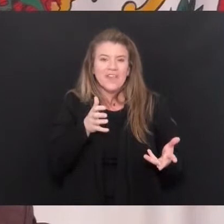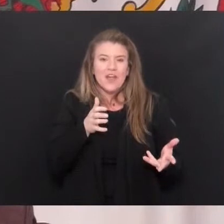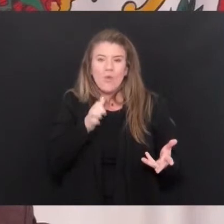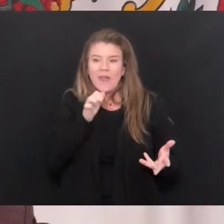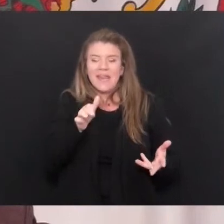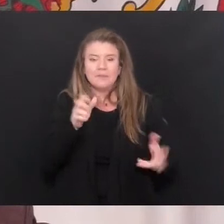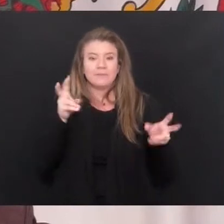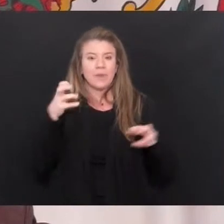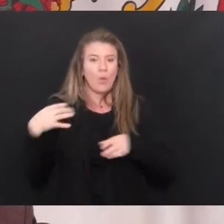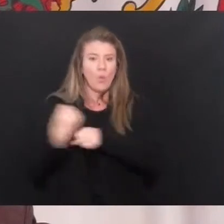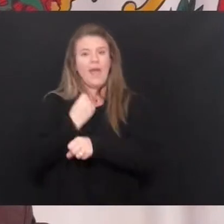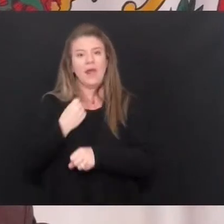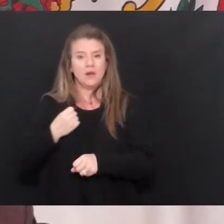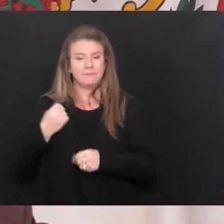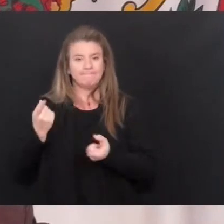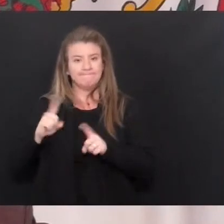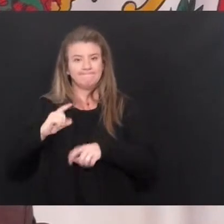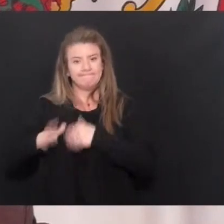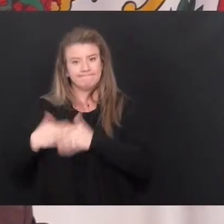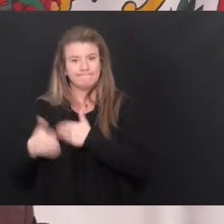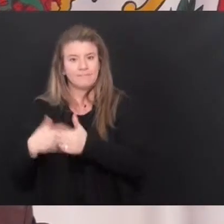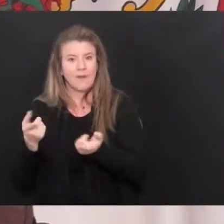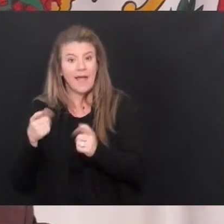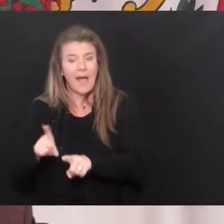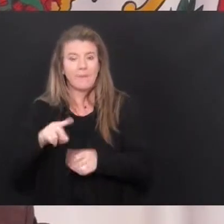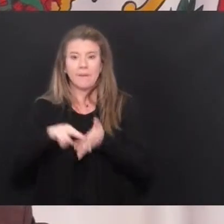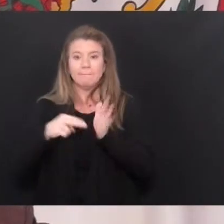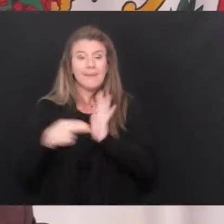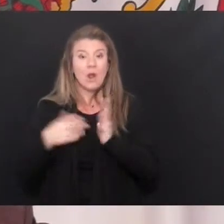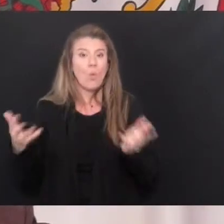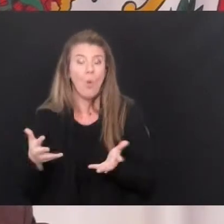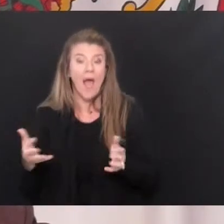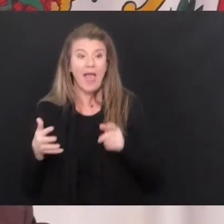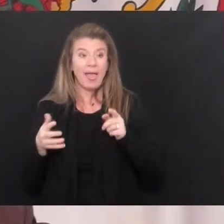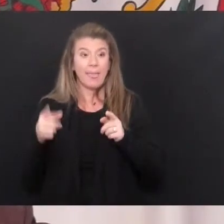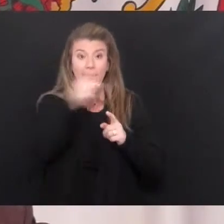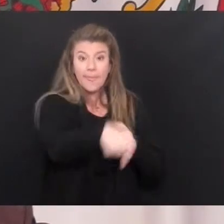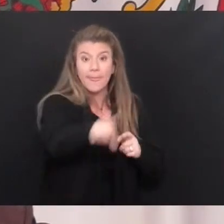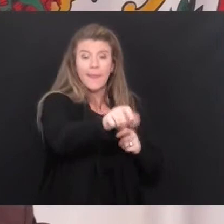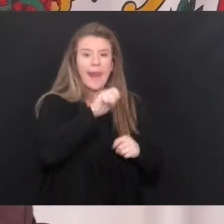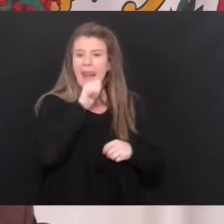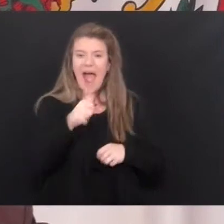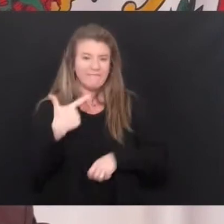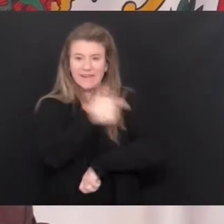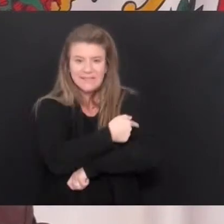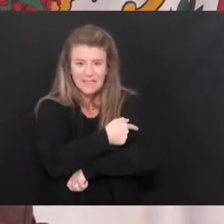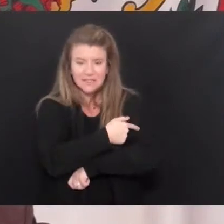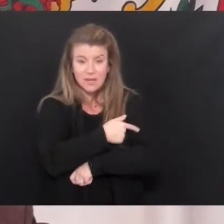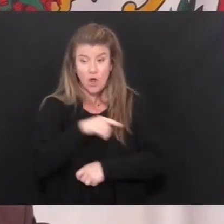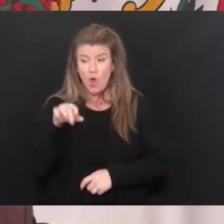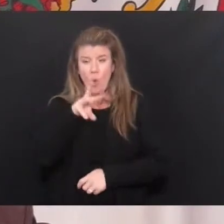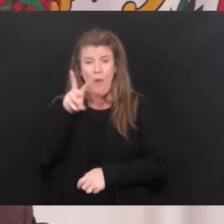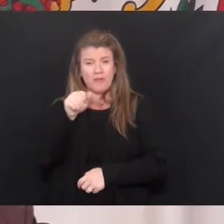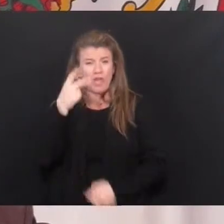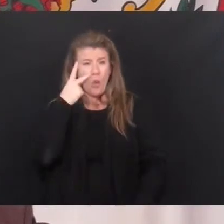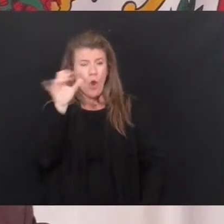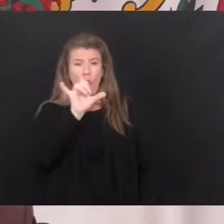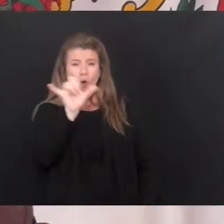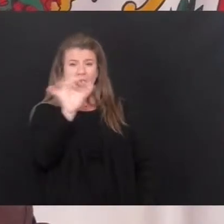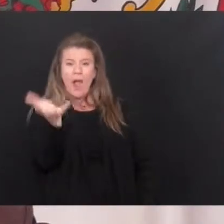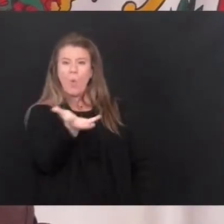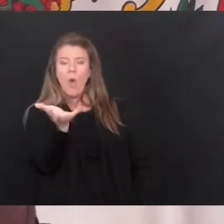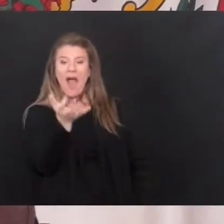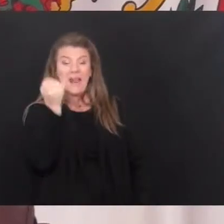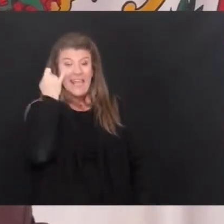win the battle as far as people being vaccinated, what would West Virginia look like if these